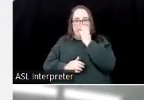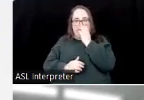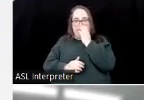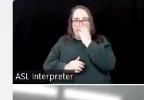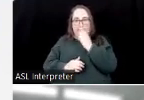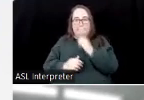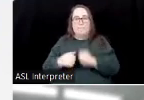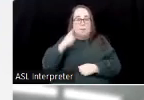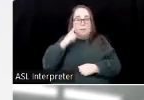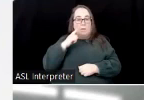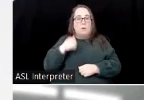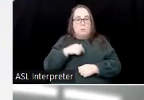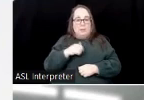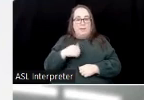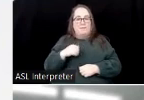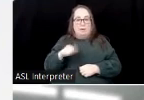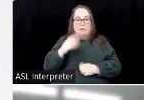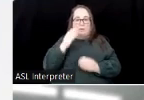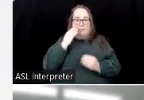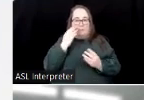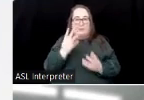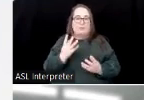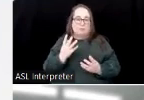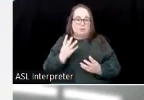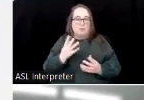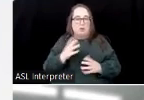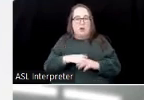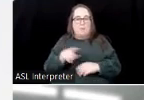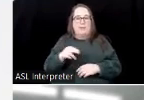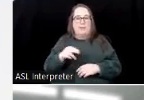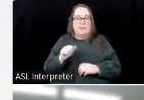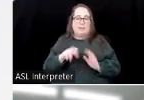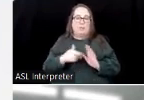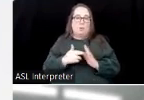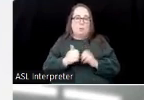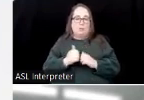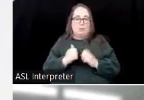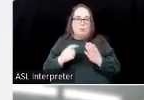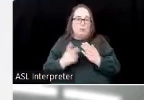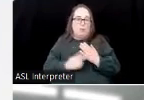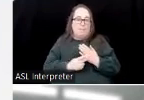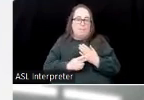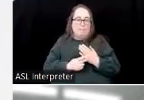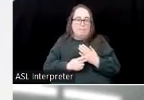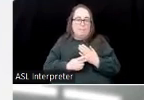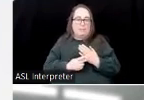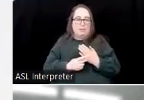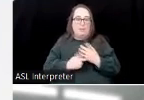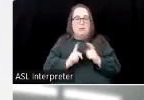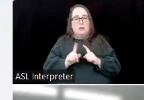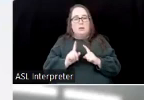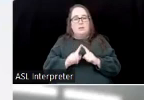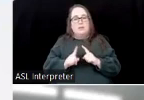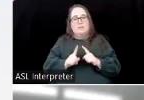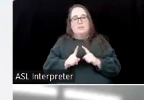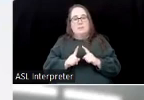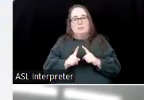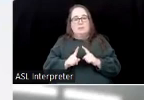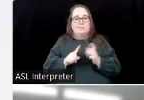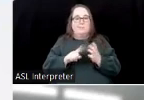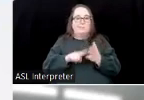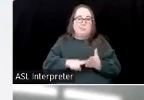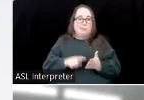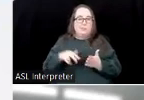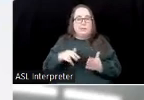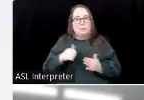we have other information as well on PHA's role in the program, different research studies we've done,